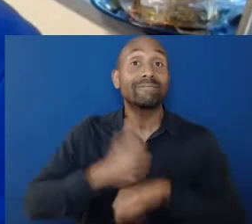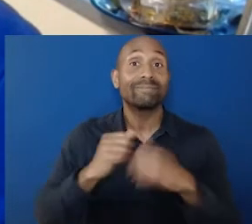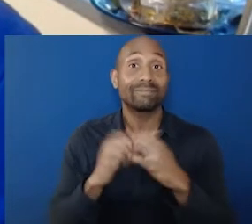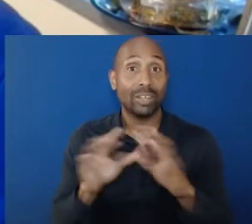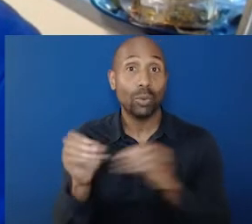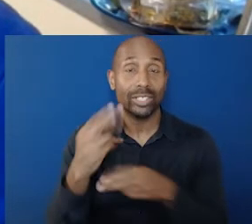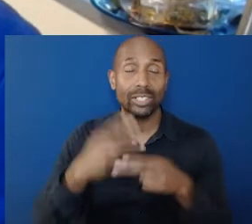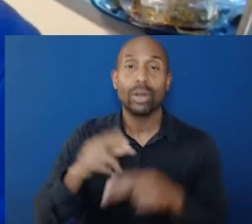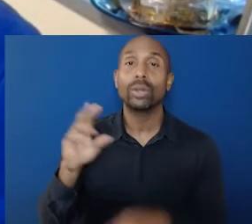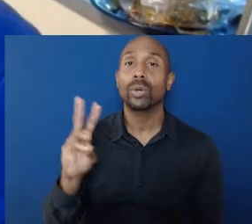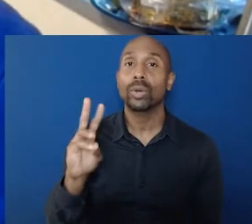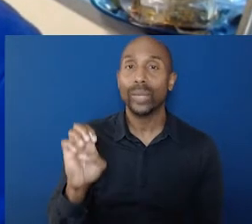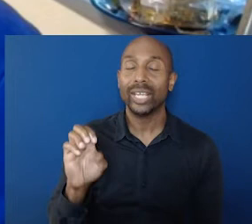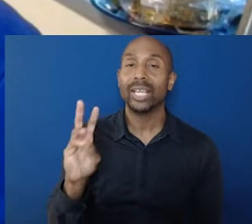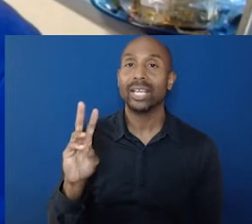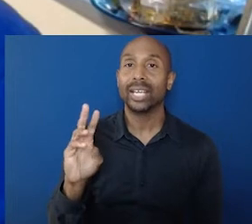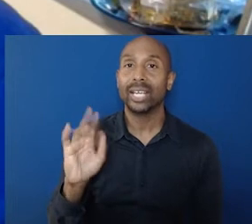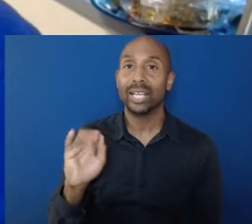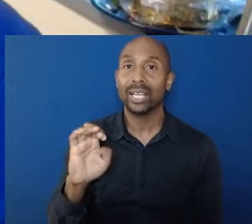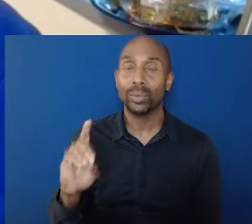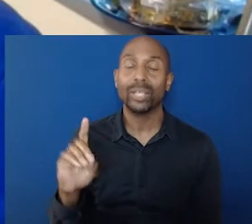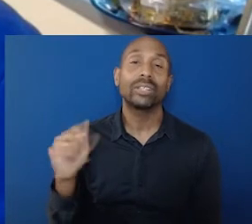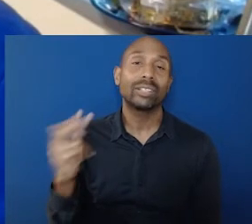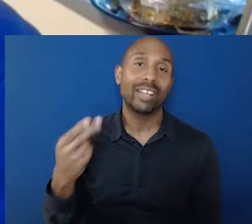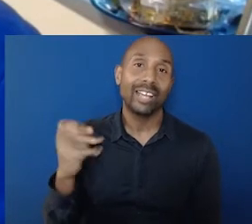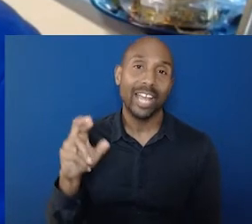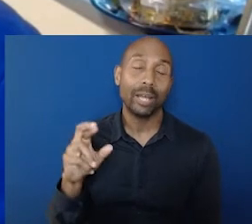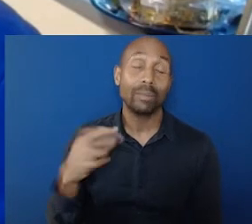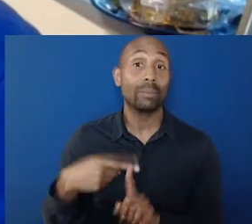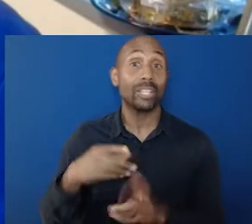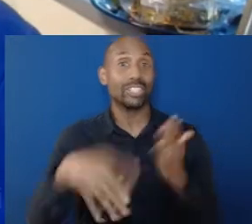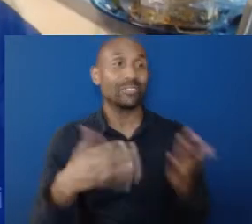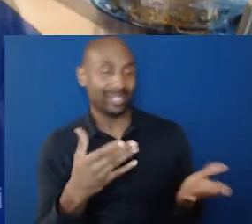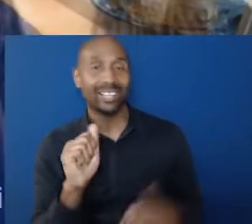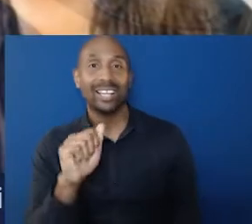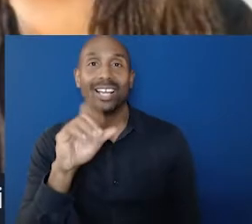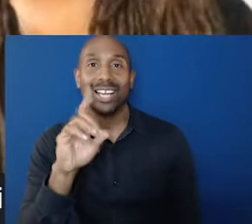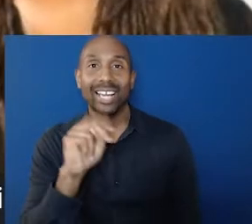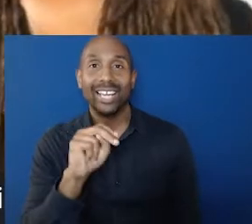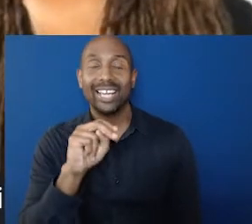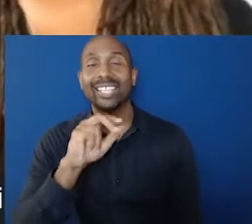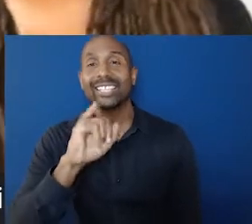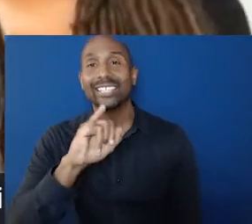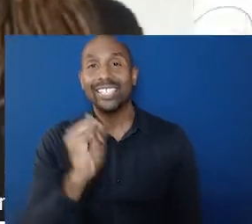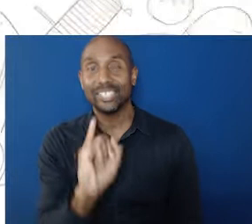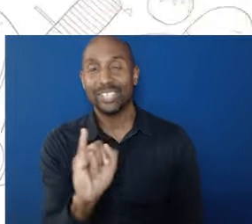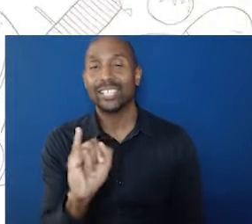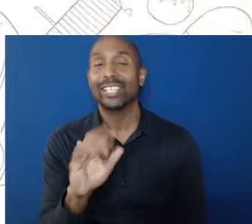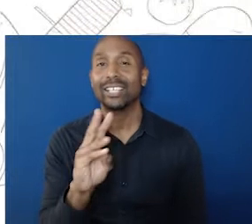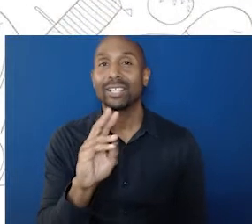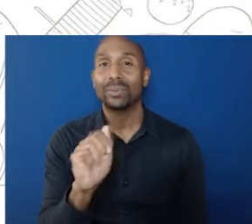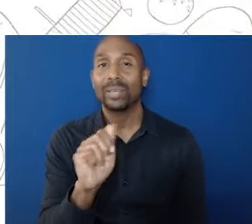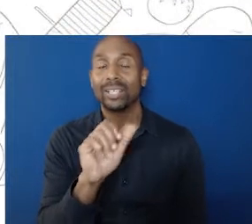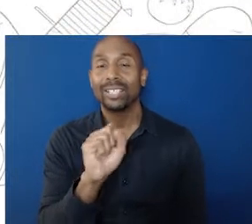her student, Adeniji Asabi-Shakir, also a metalsmith. Hi, Diana. Thanks for having